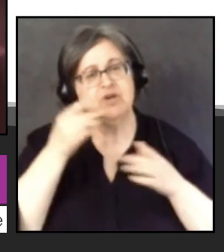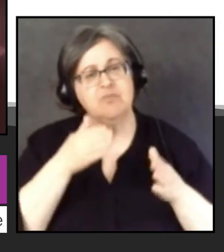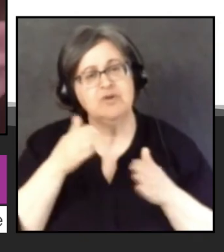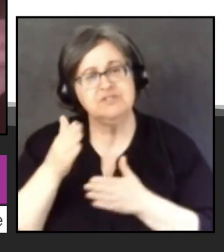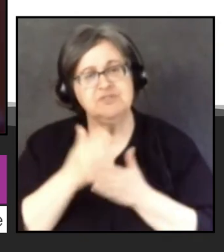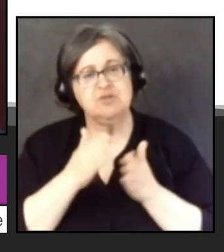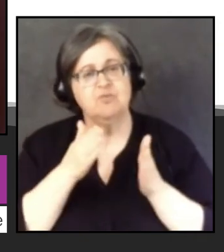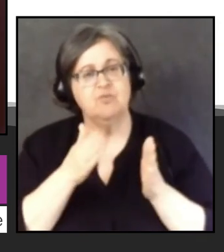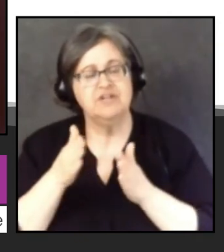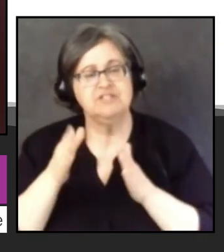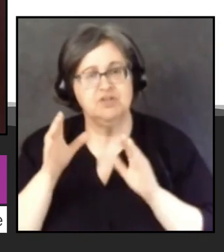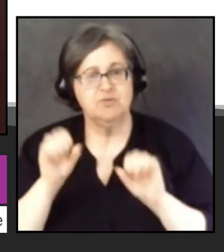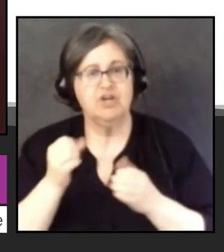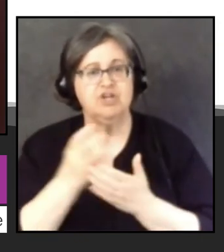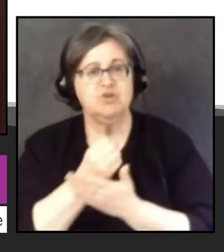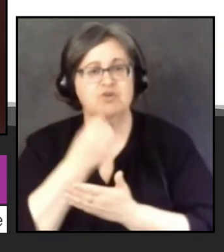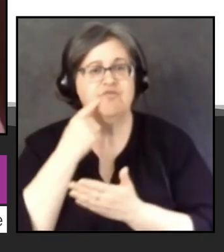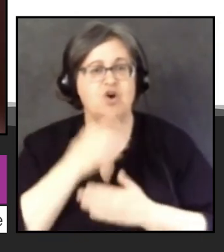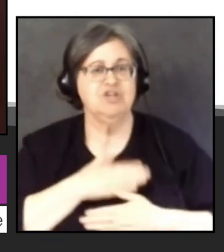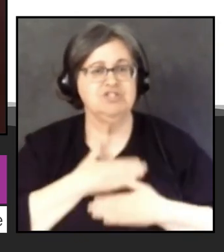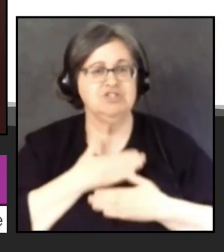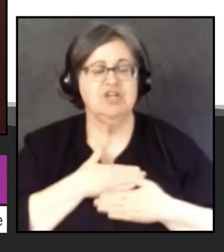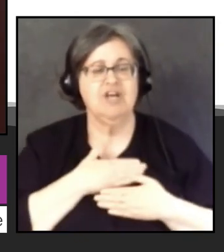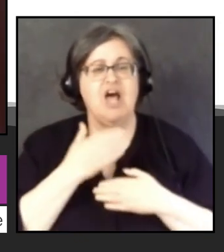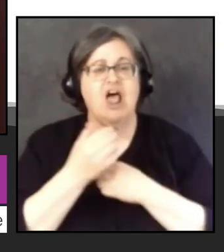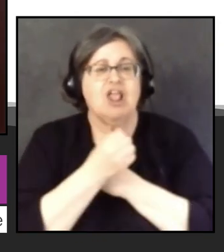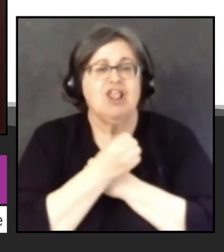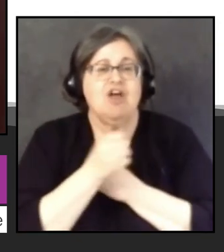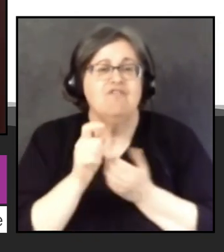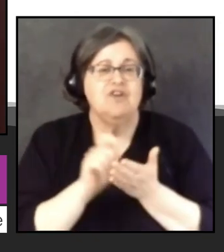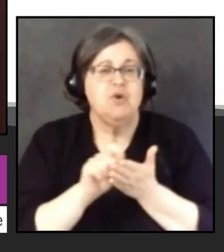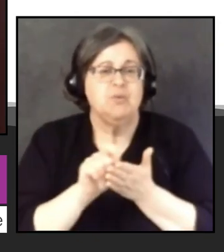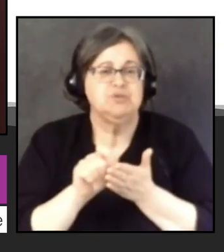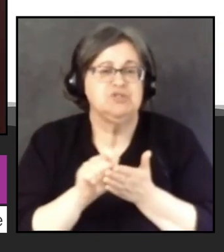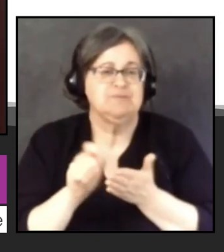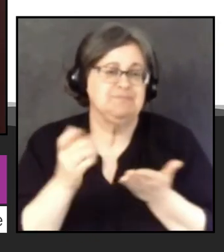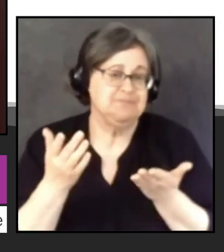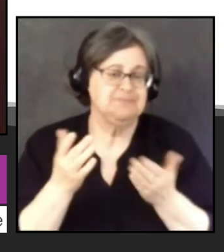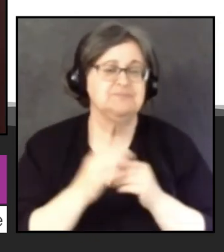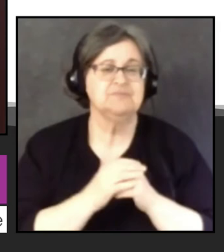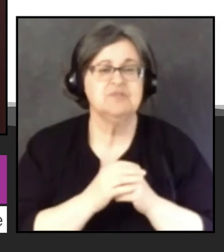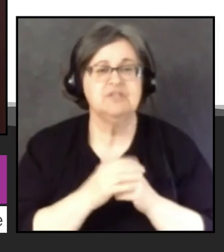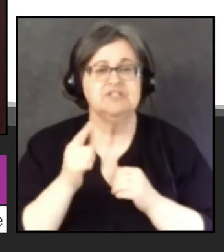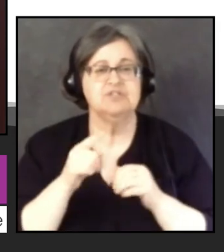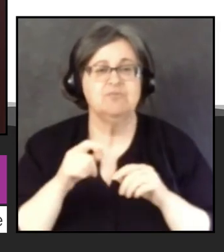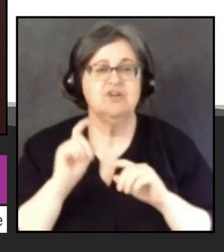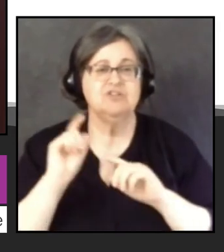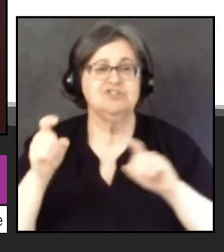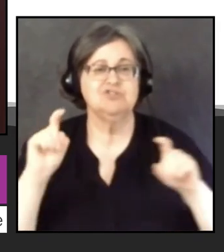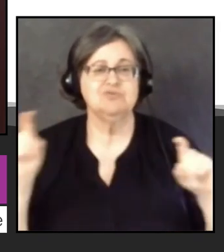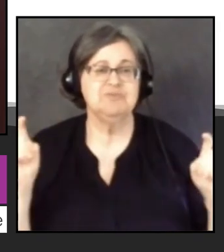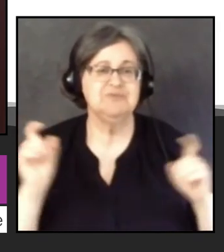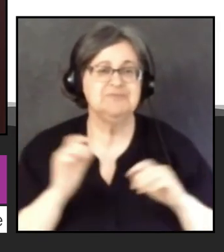certain mechanisms could be utilized for joy. So even love notes as like something to distribute amongst